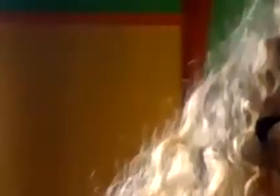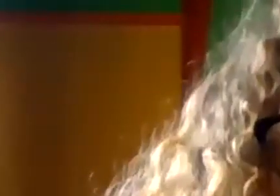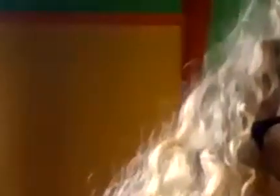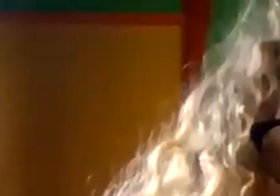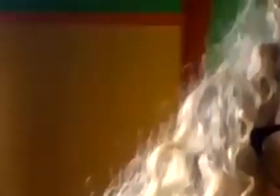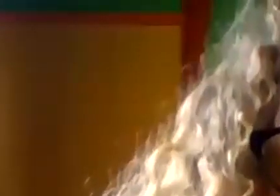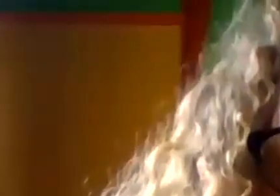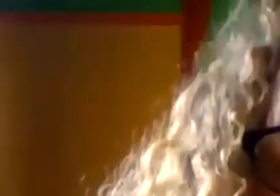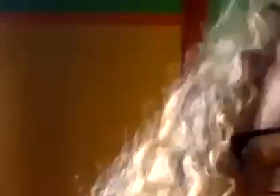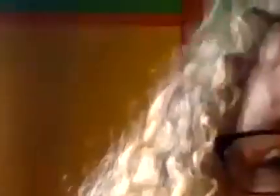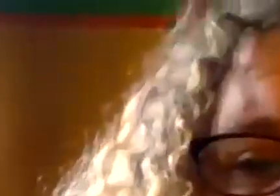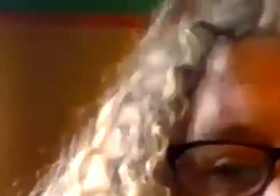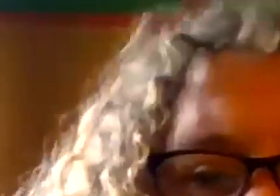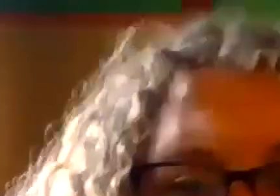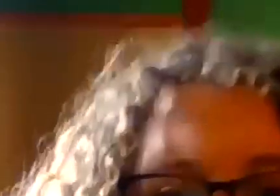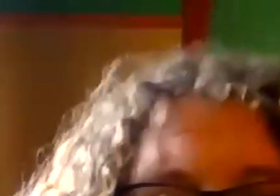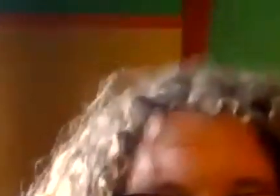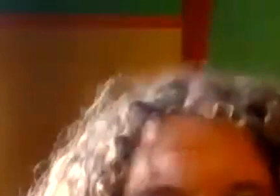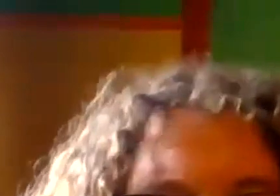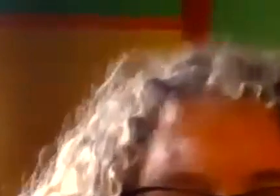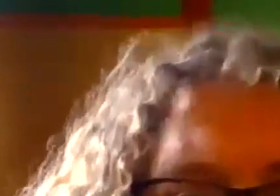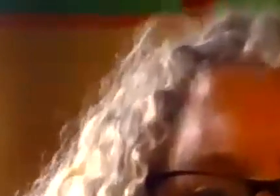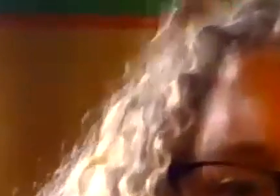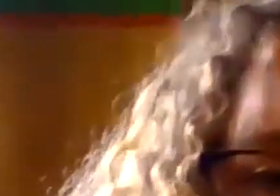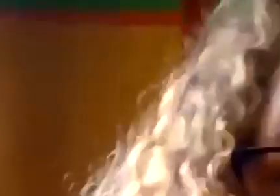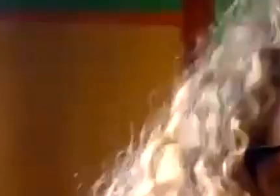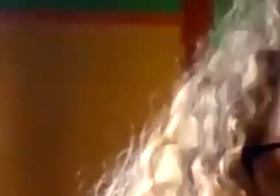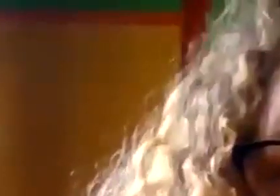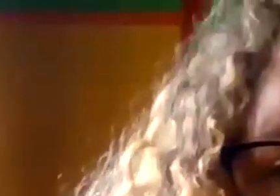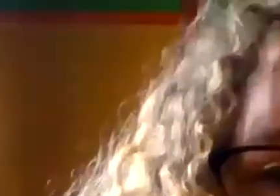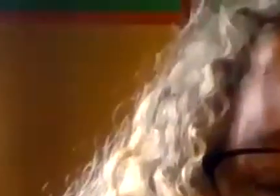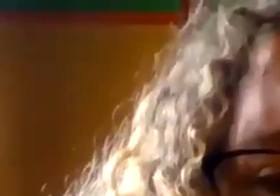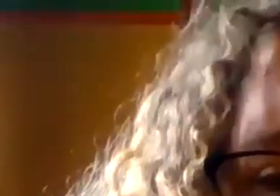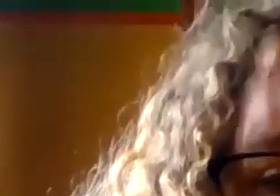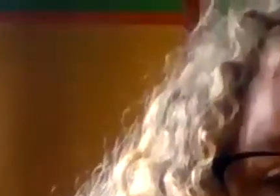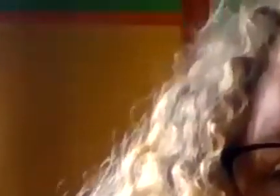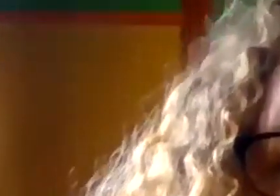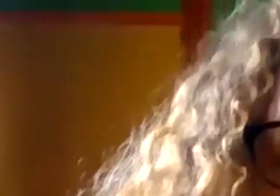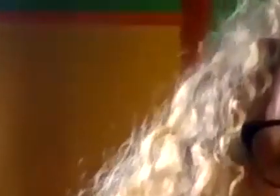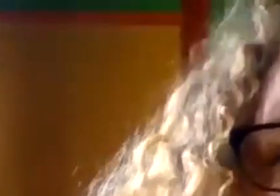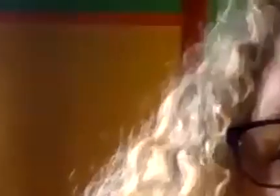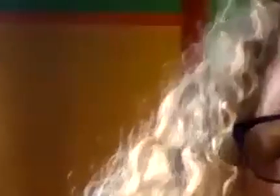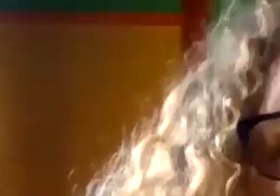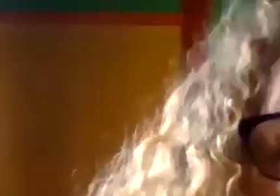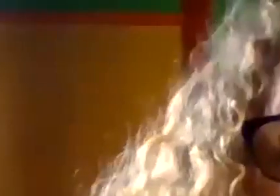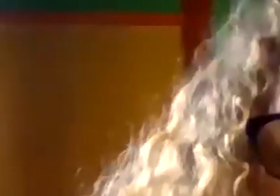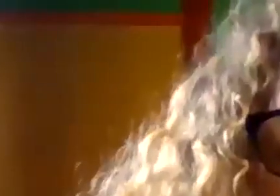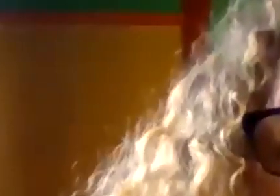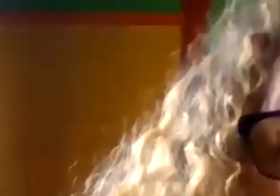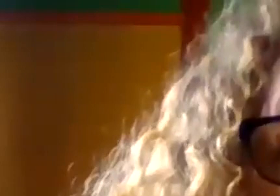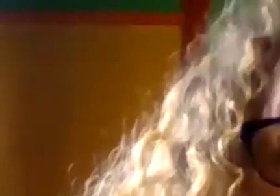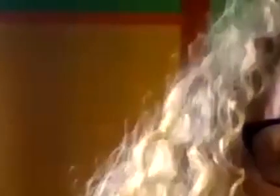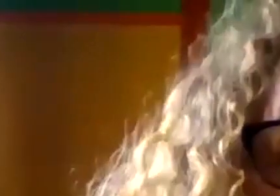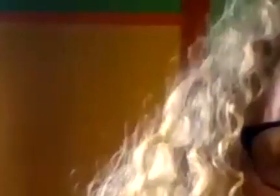the Education Select Committee's report, and yet there's still no movement on it. So MPs, if you stay again, if you can just reply